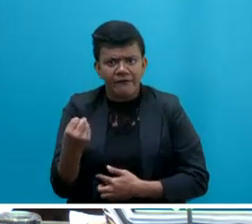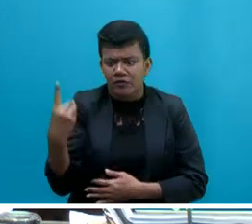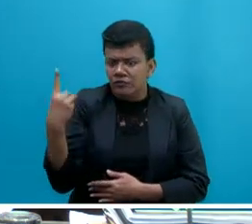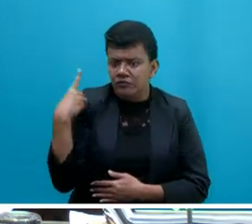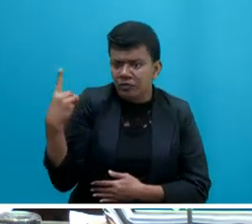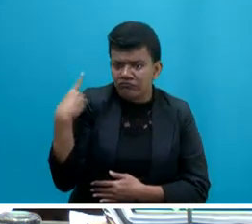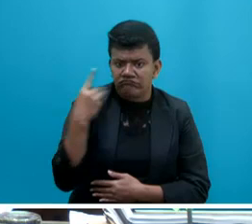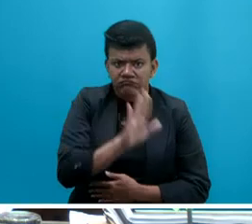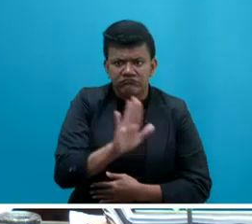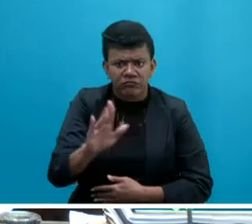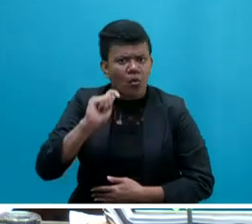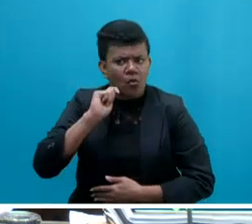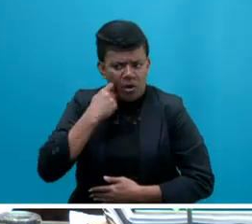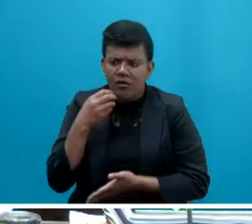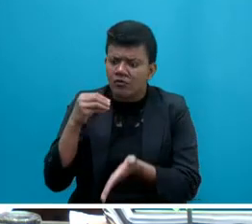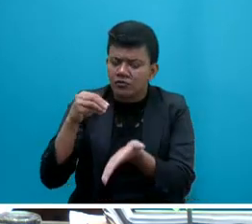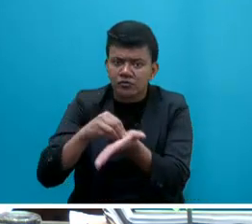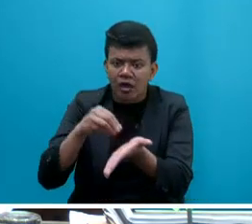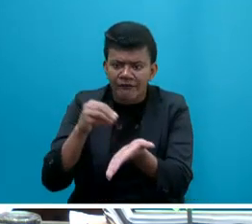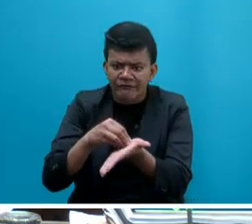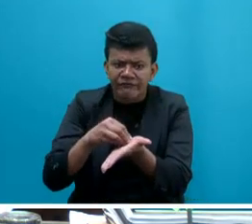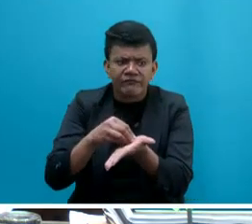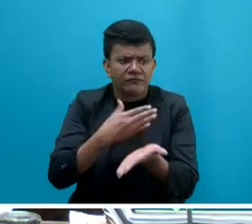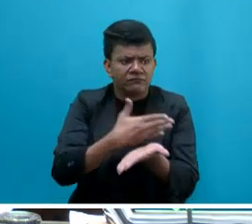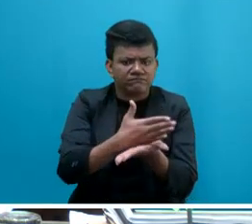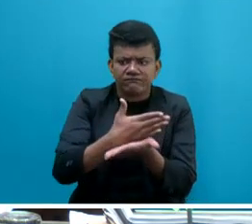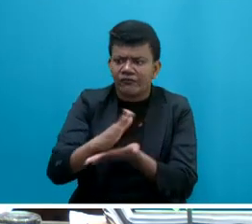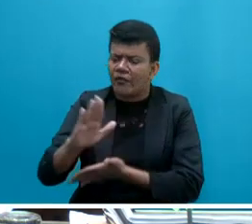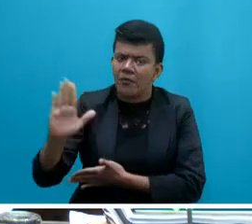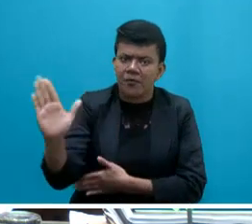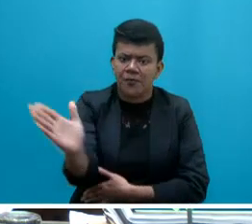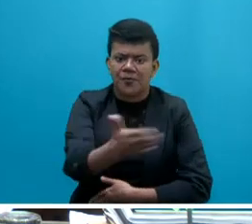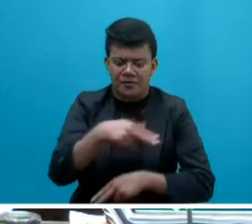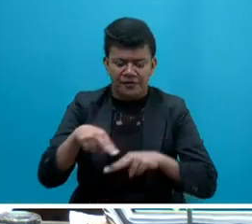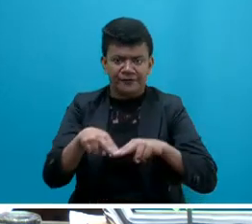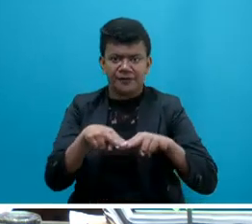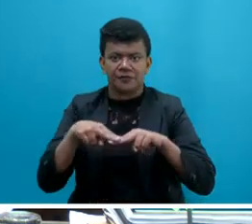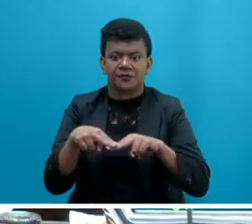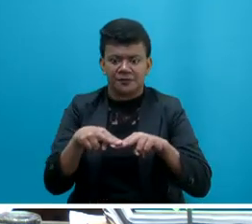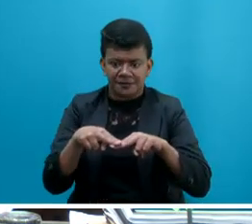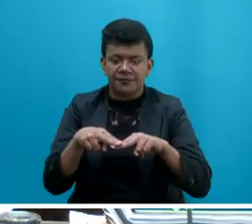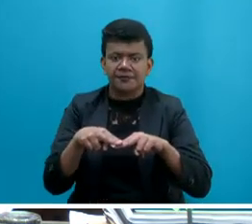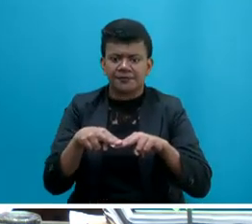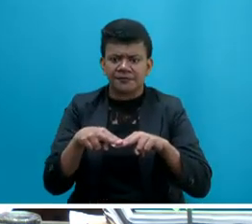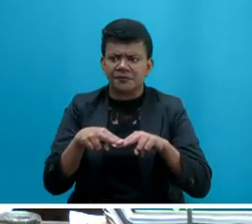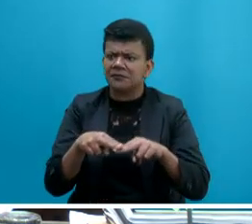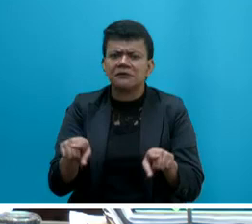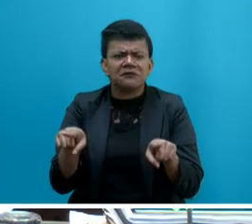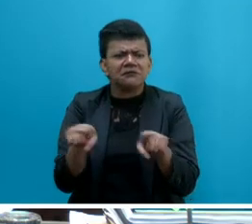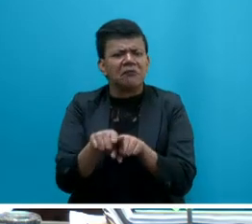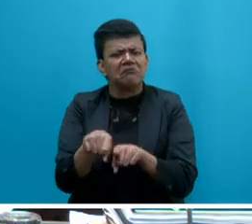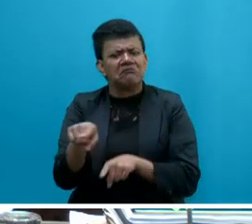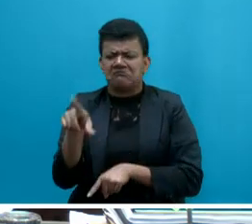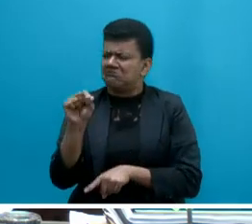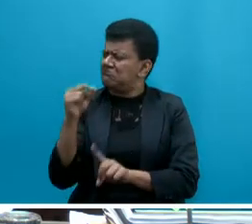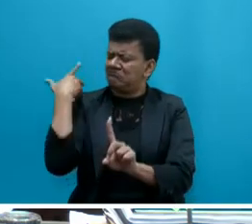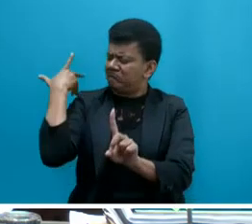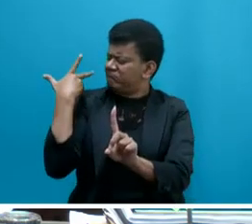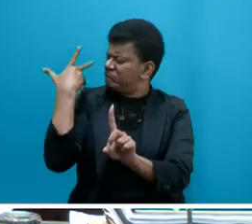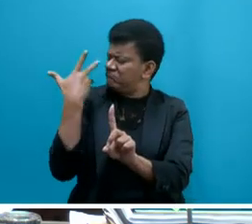enhance the lives of all Fijians, which we have done over the recent years and will continue to do